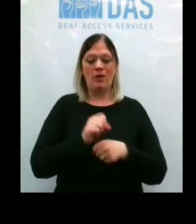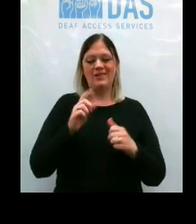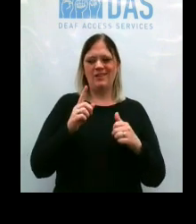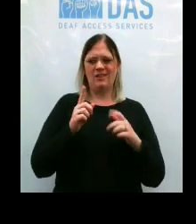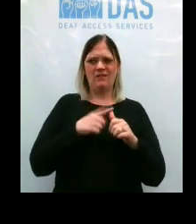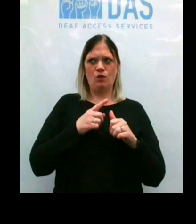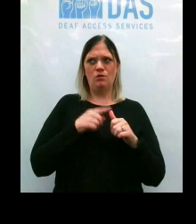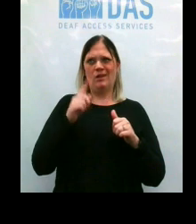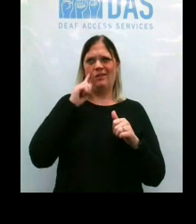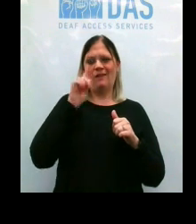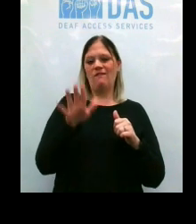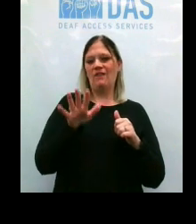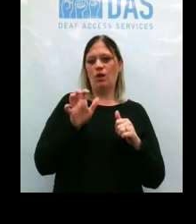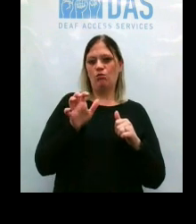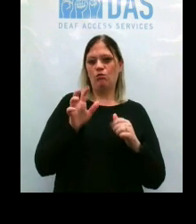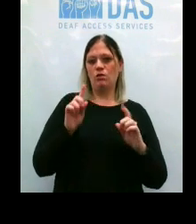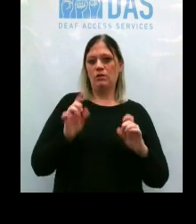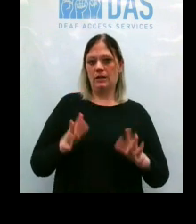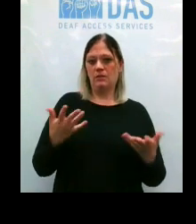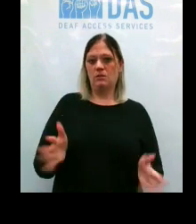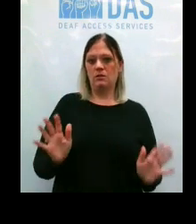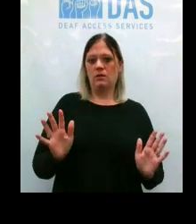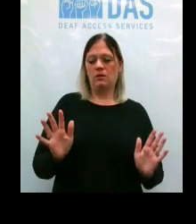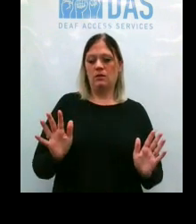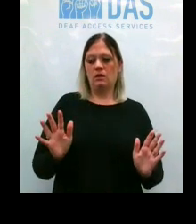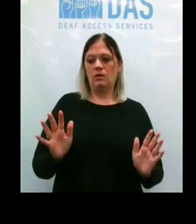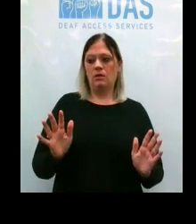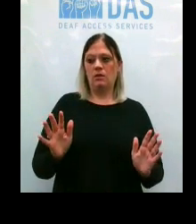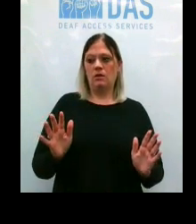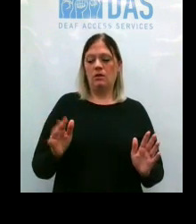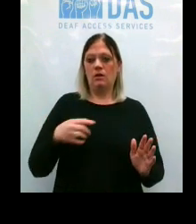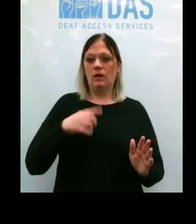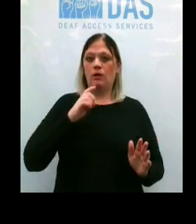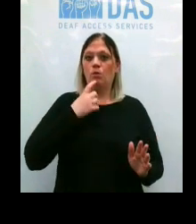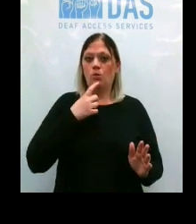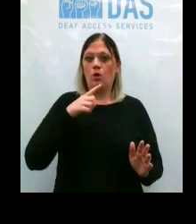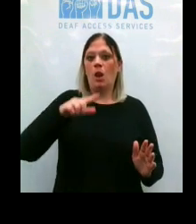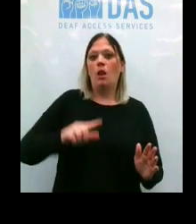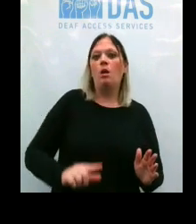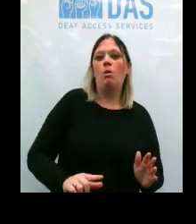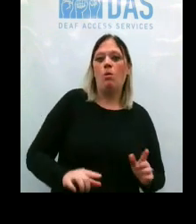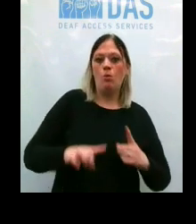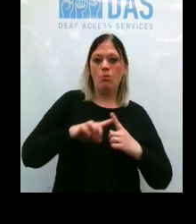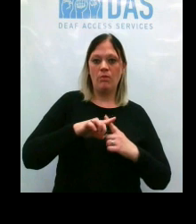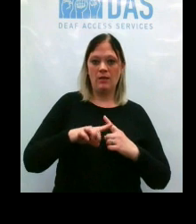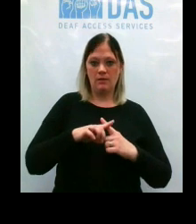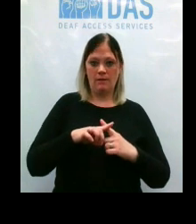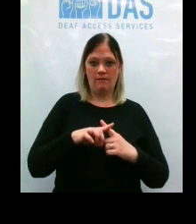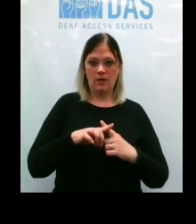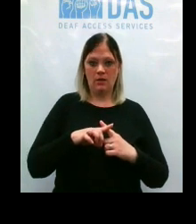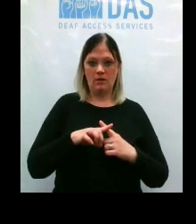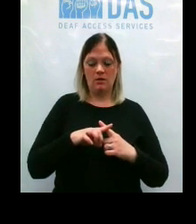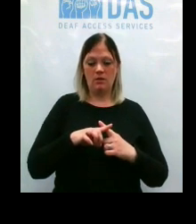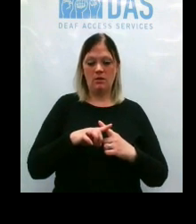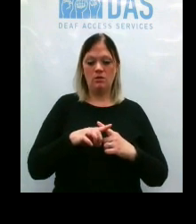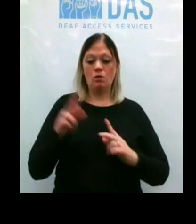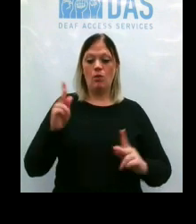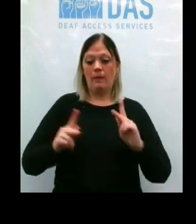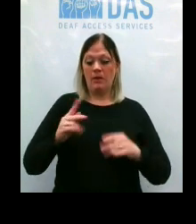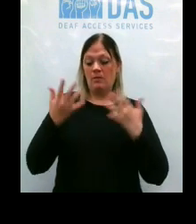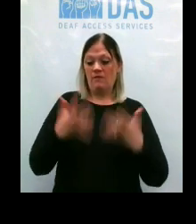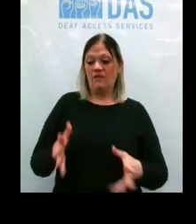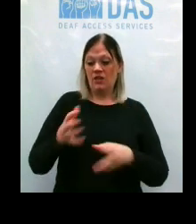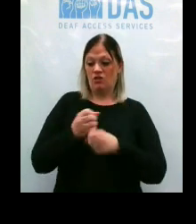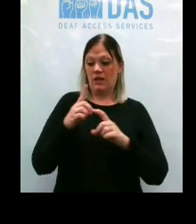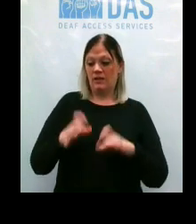or so that were tested, had exceptionally low positive cases. So the individuals who were tested,